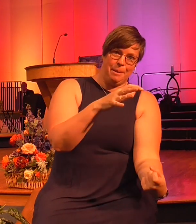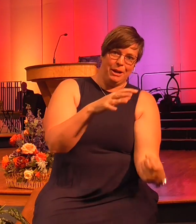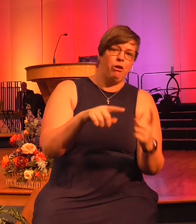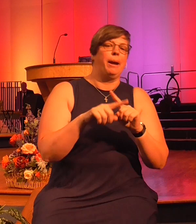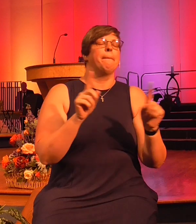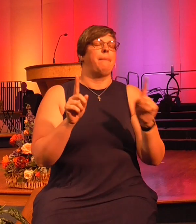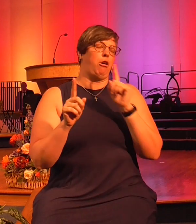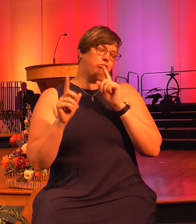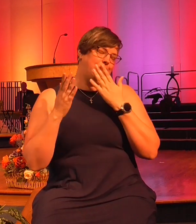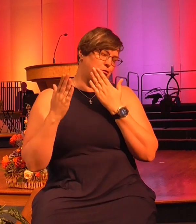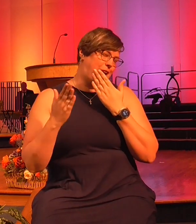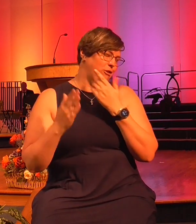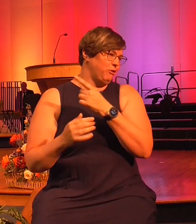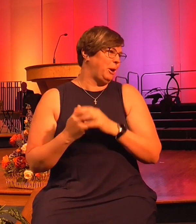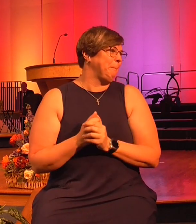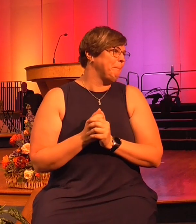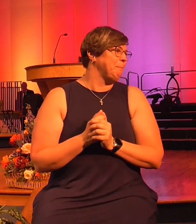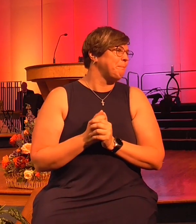Barry.